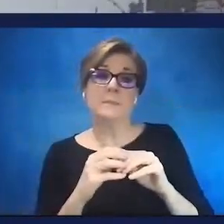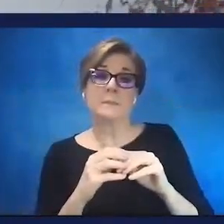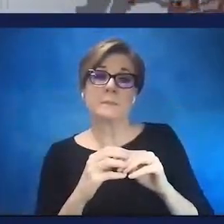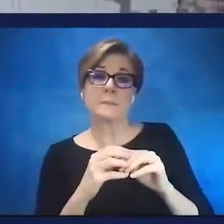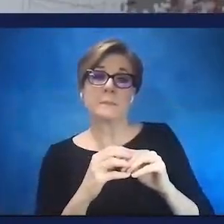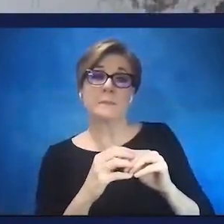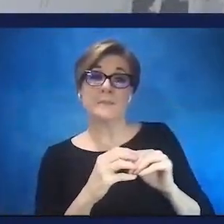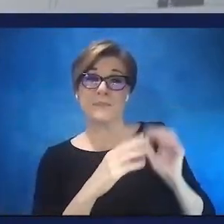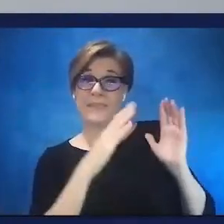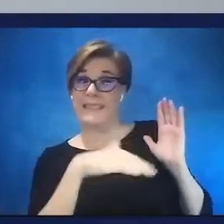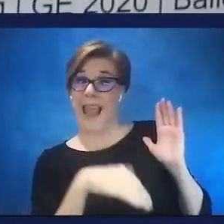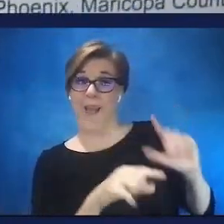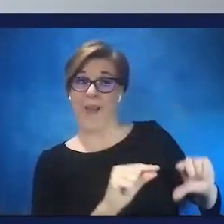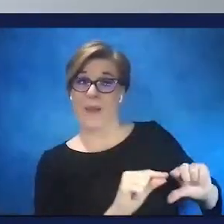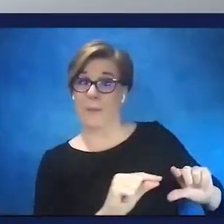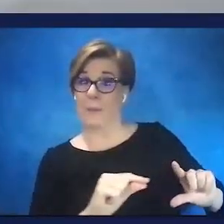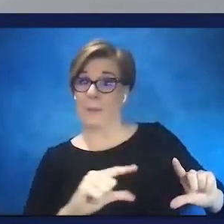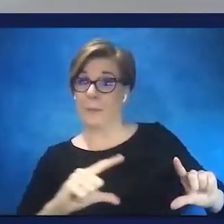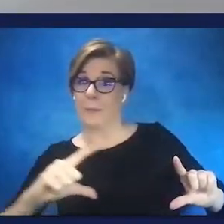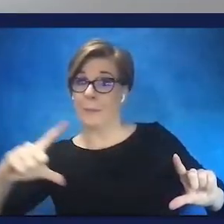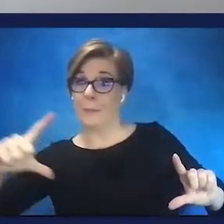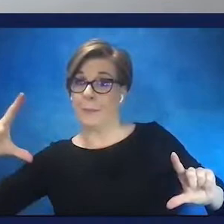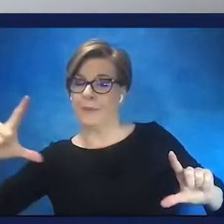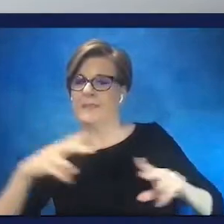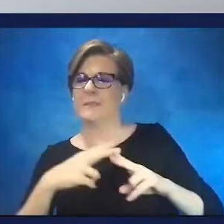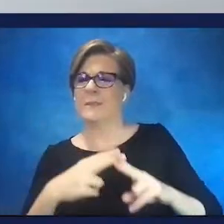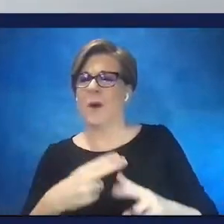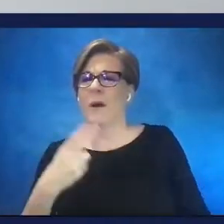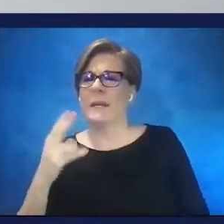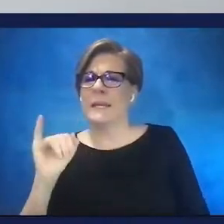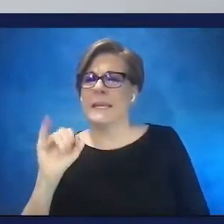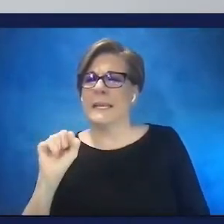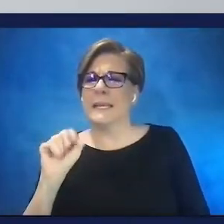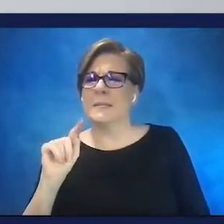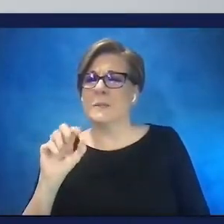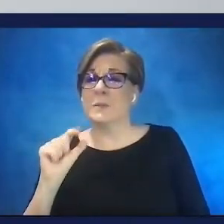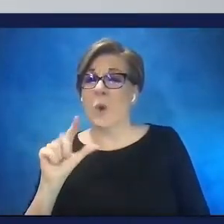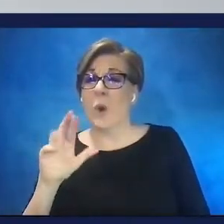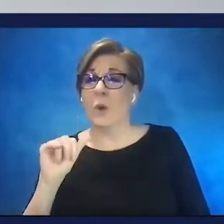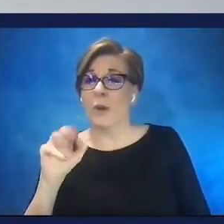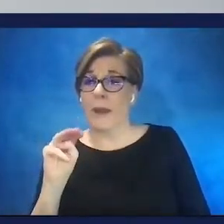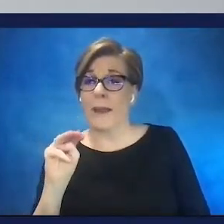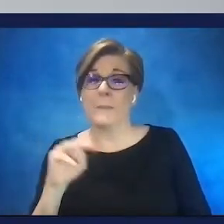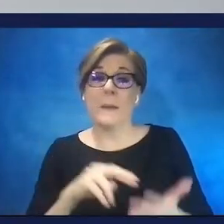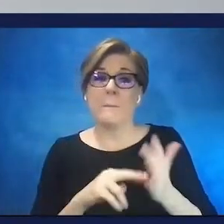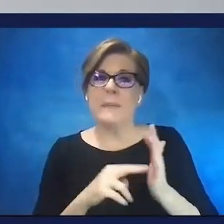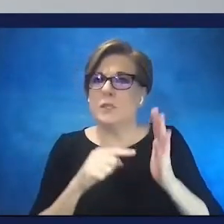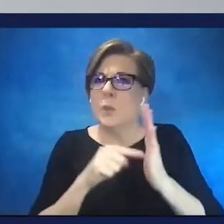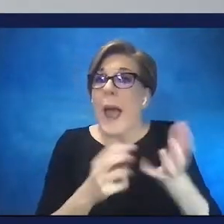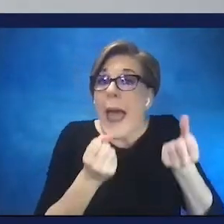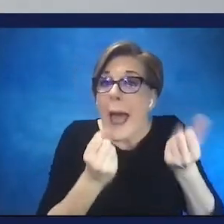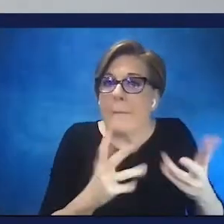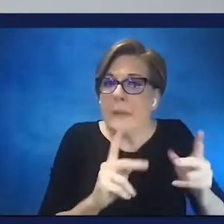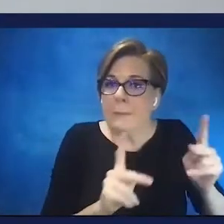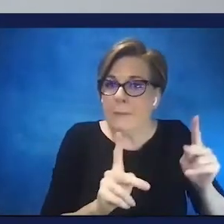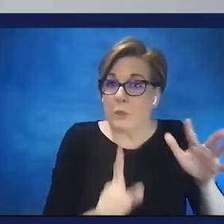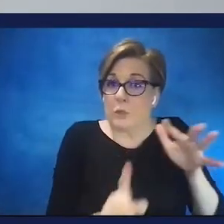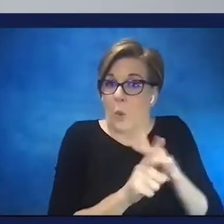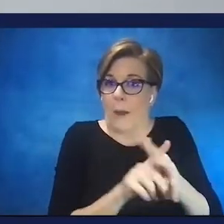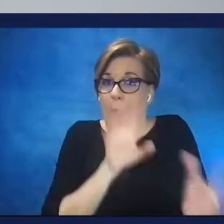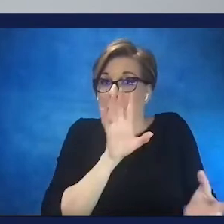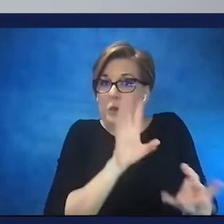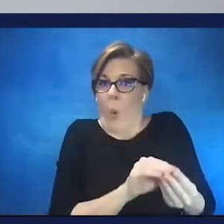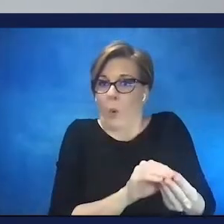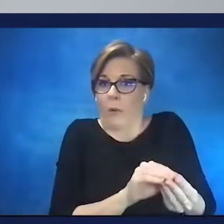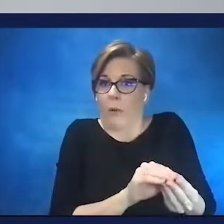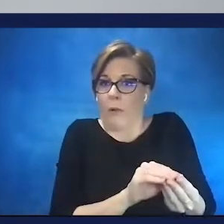look down this portion of the data, and this is called a histogram. Essentially, it's just describing how many voters